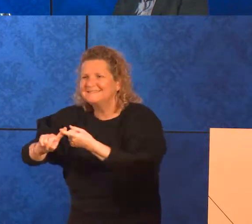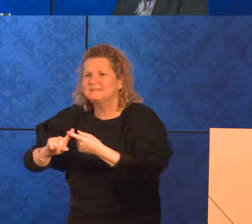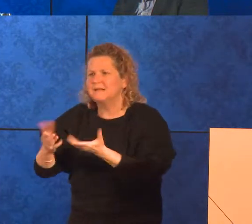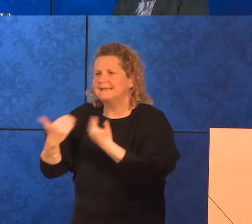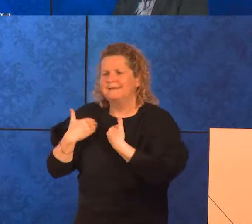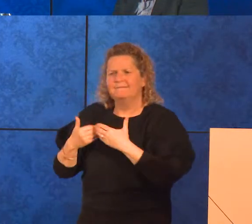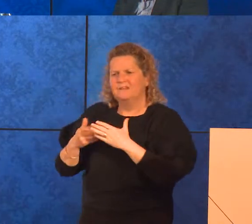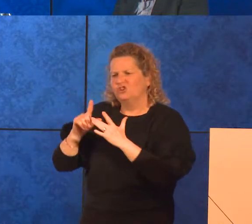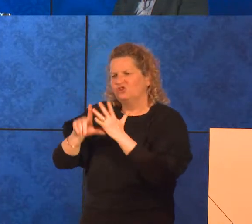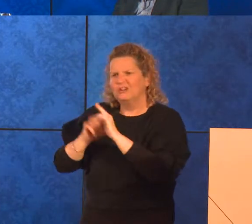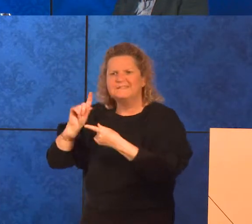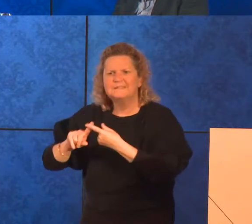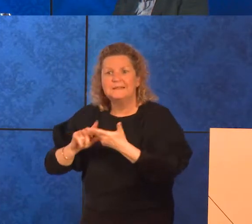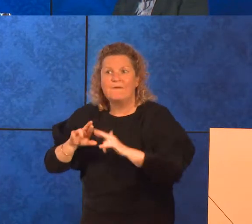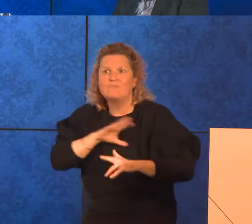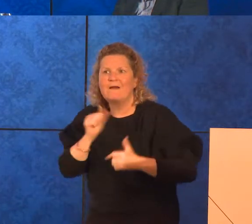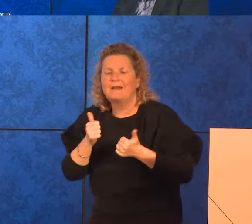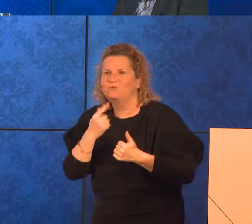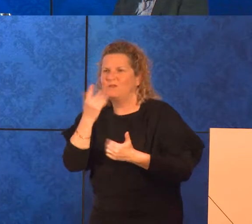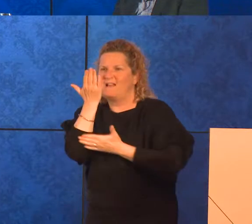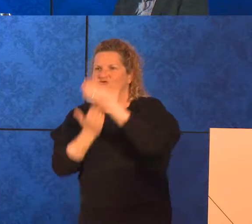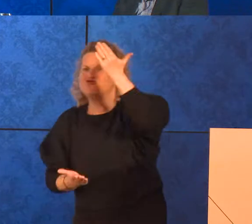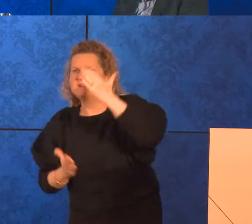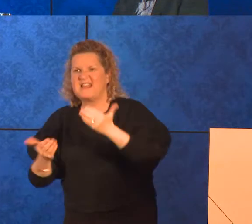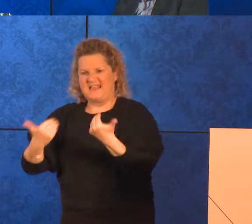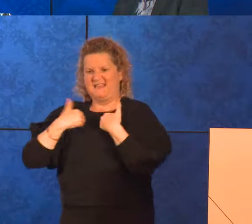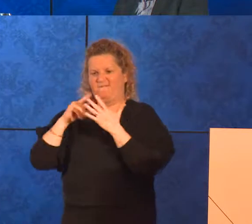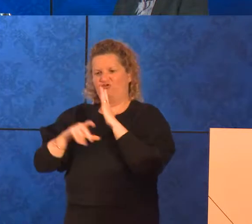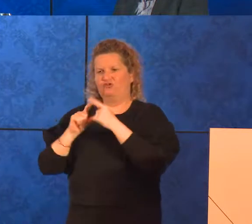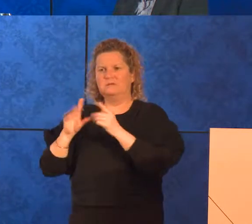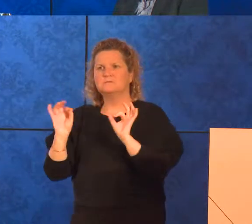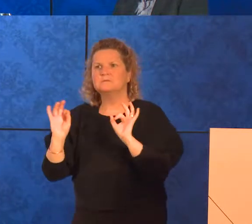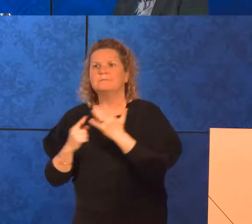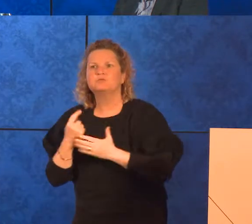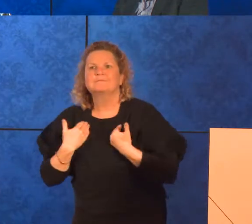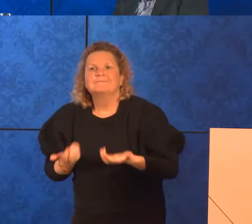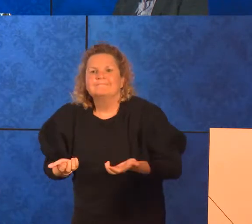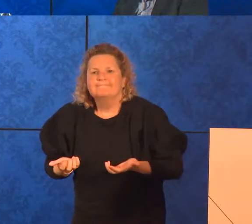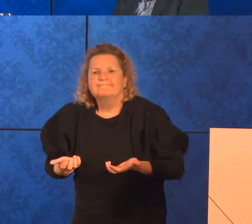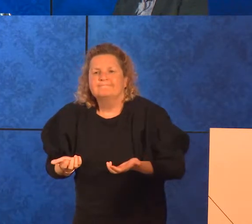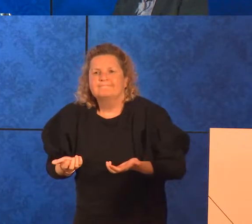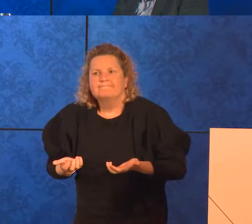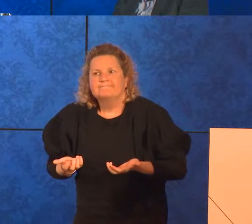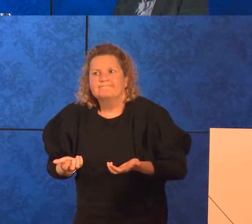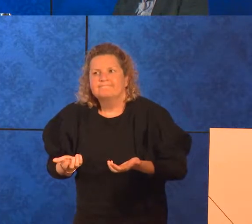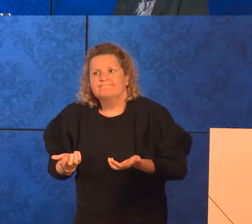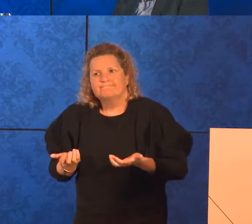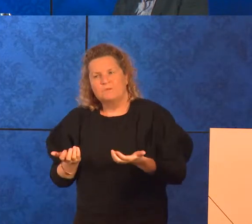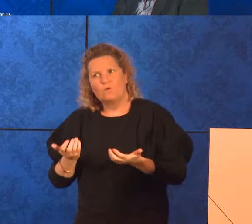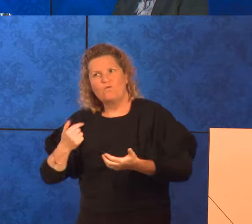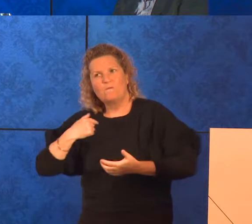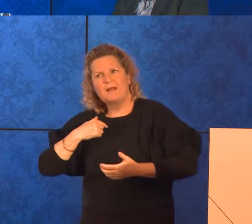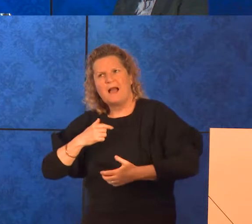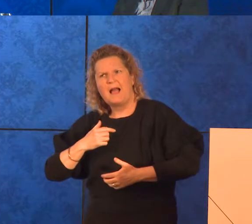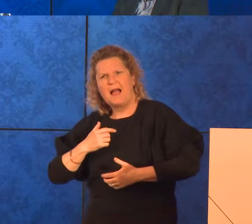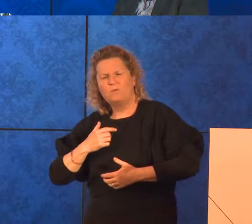justice for people that were brave enough to tell their story and stand up for justice. So for me, it was interesting that I think I was